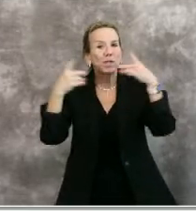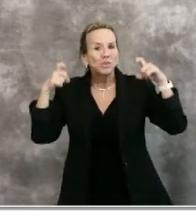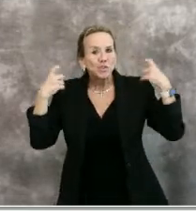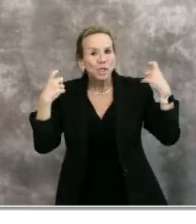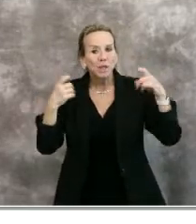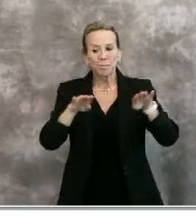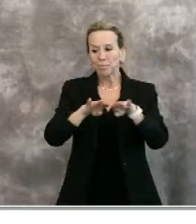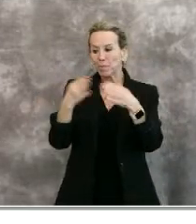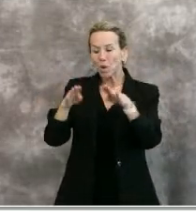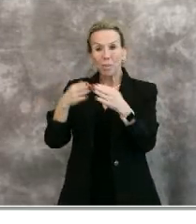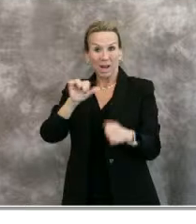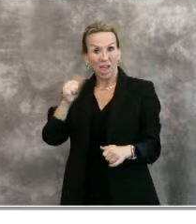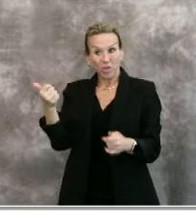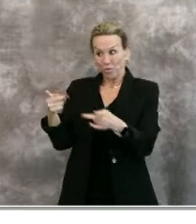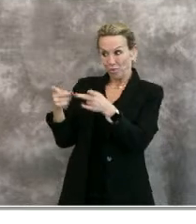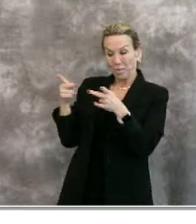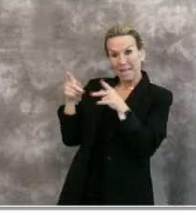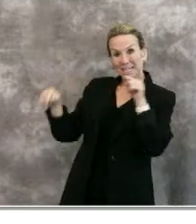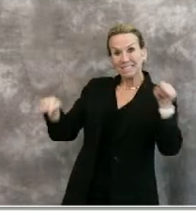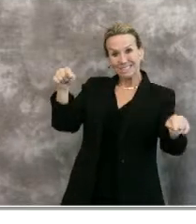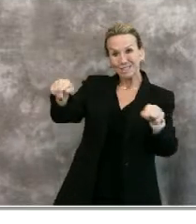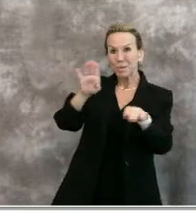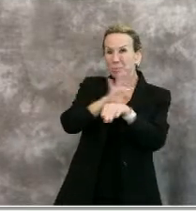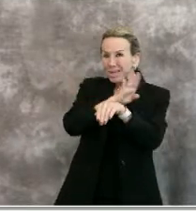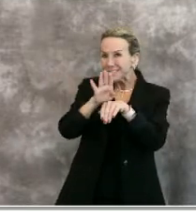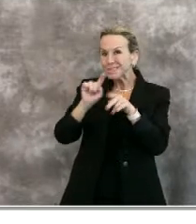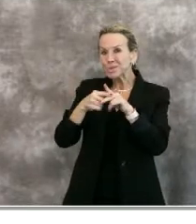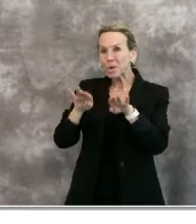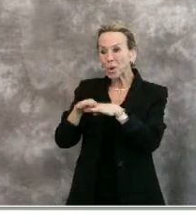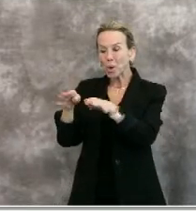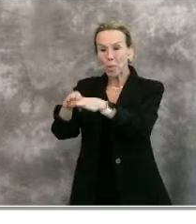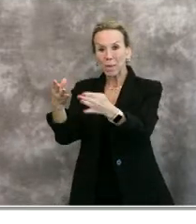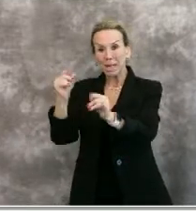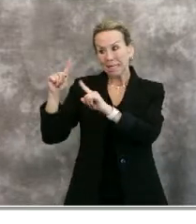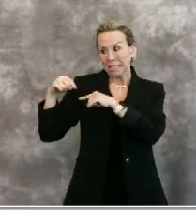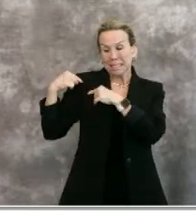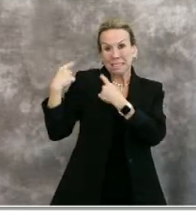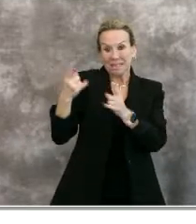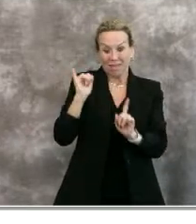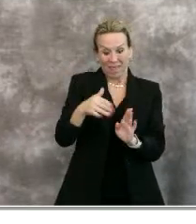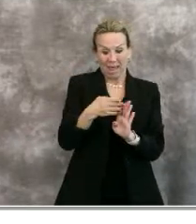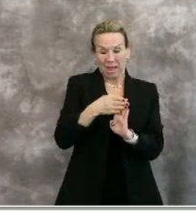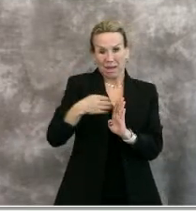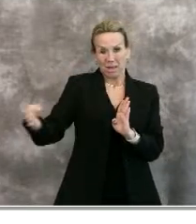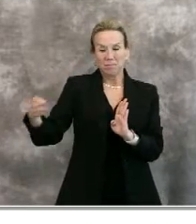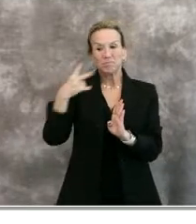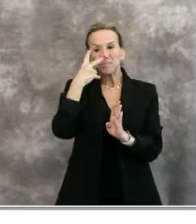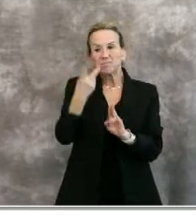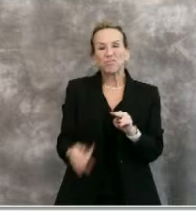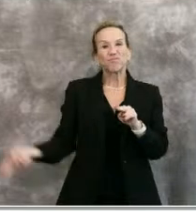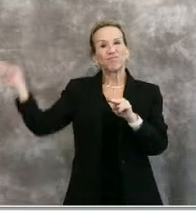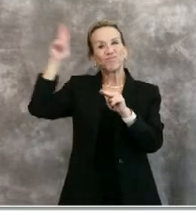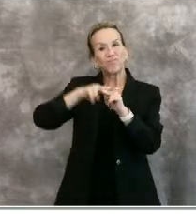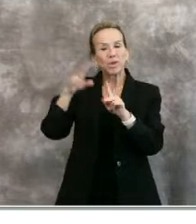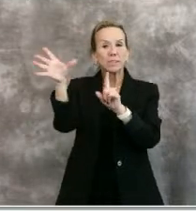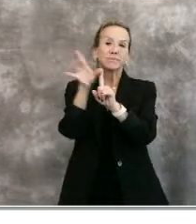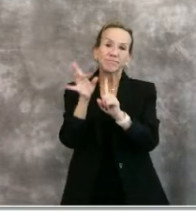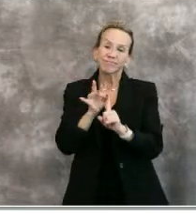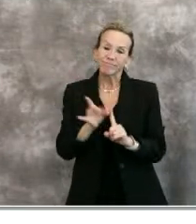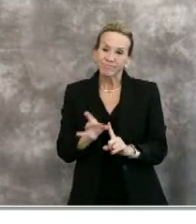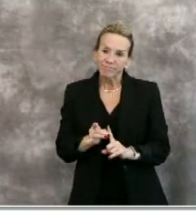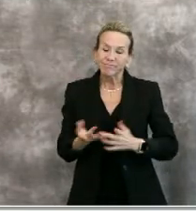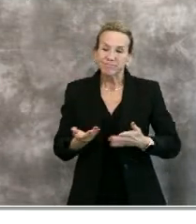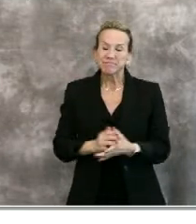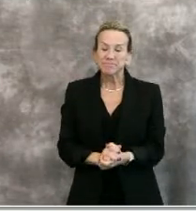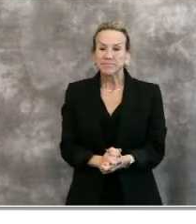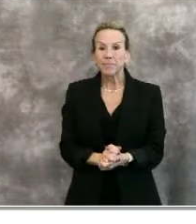and other businesses. And since that point, we have had an increase in cases. And under